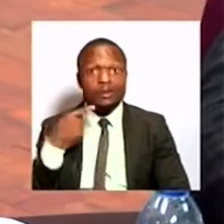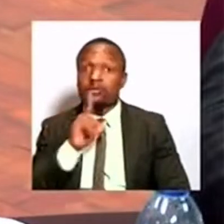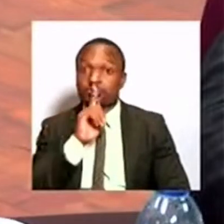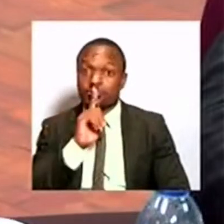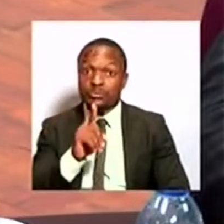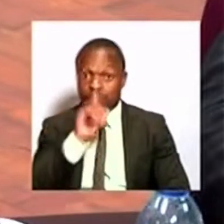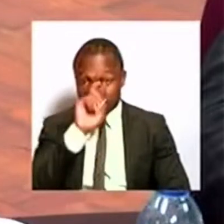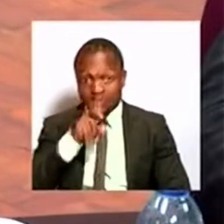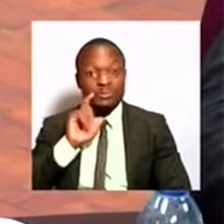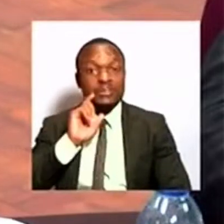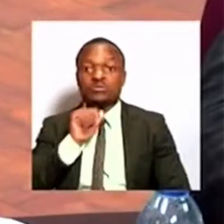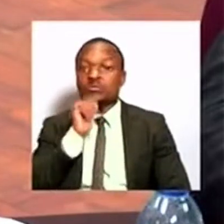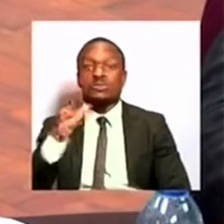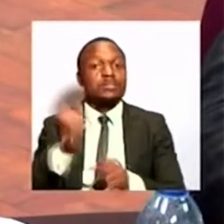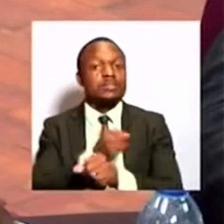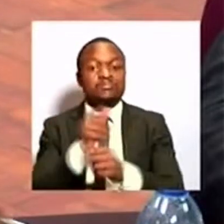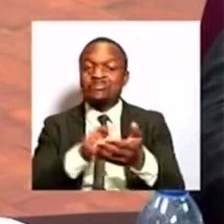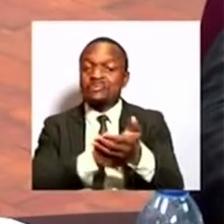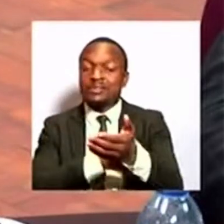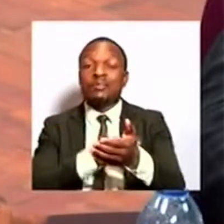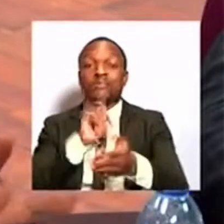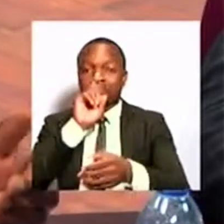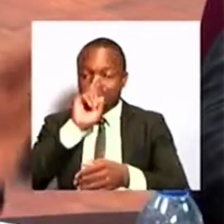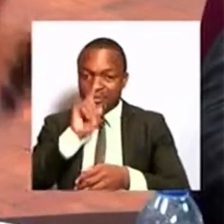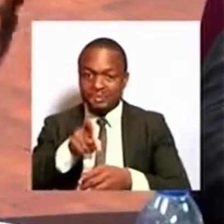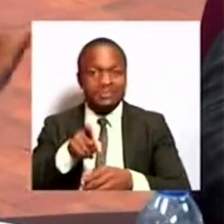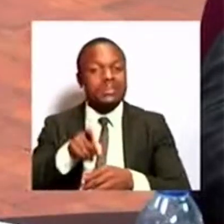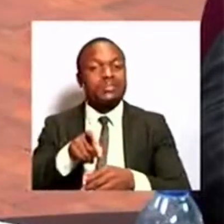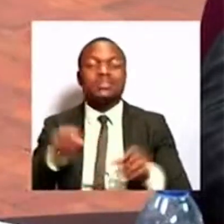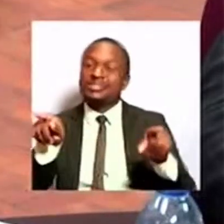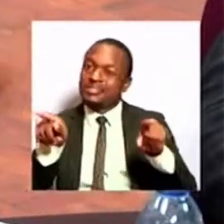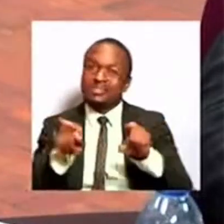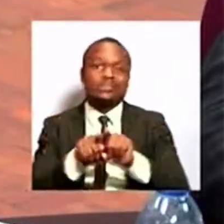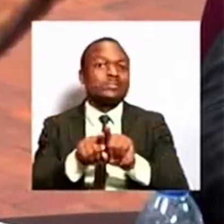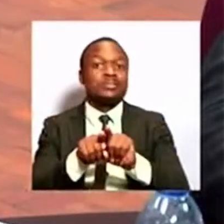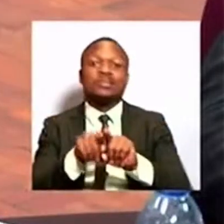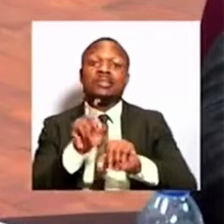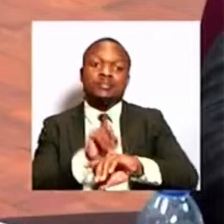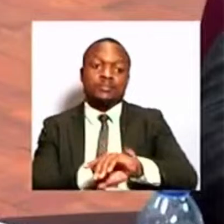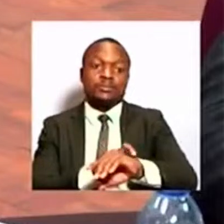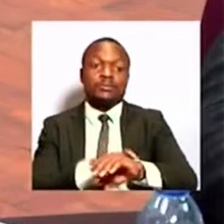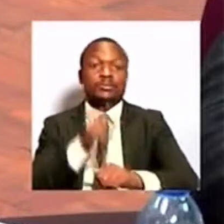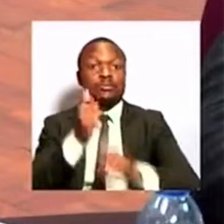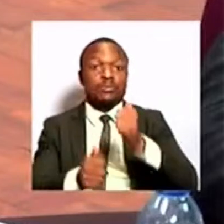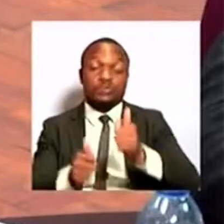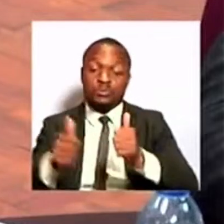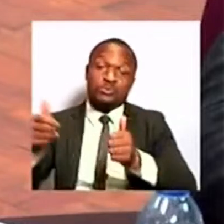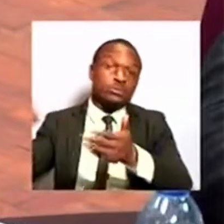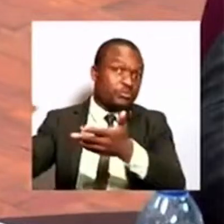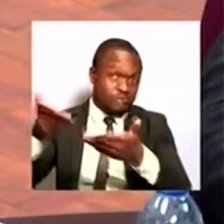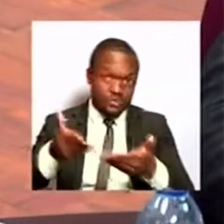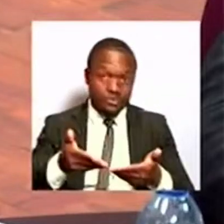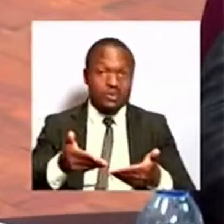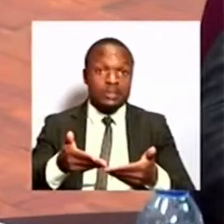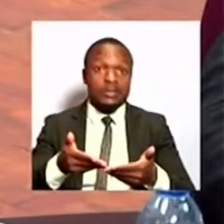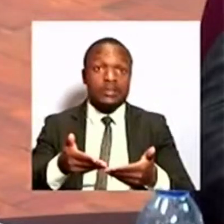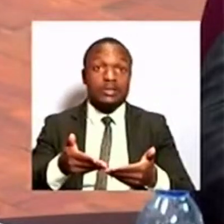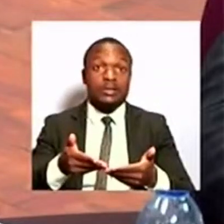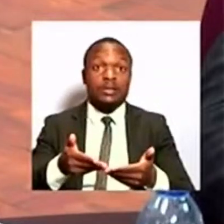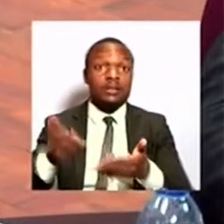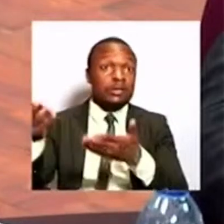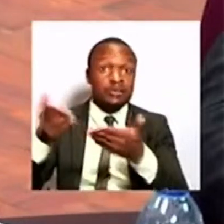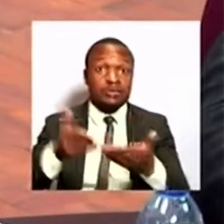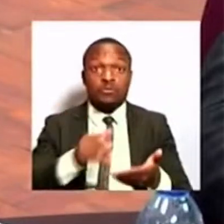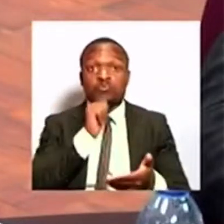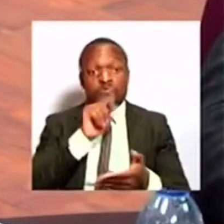insurance shouldn't take long. It should have been insured almost the same period that it was received. It was received uninsured,